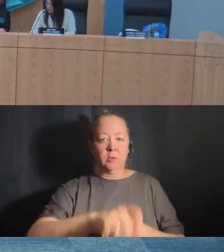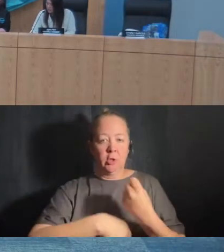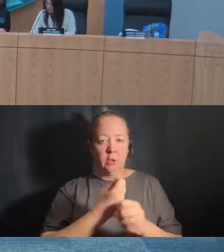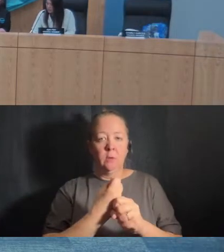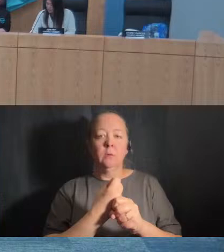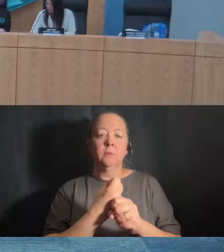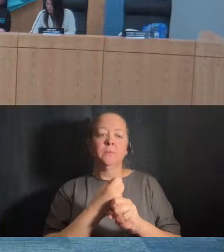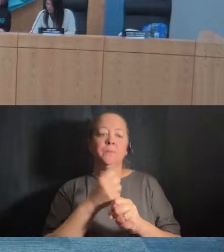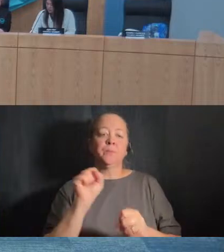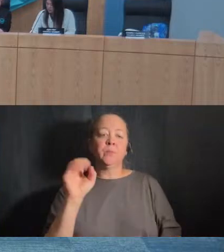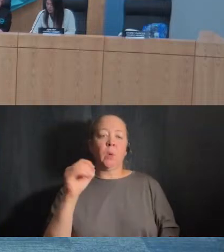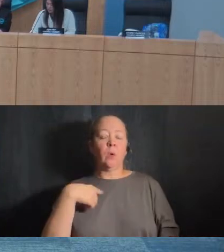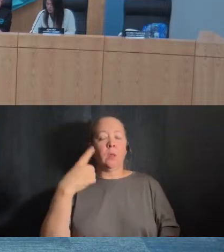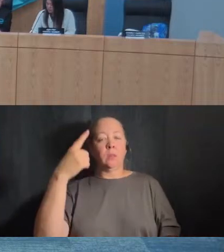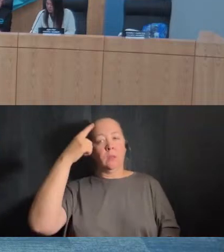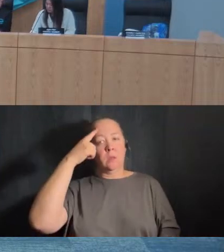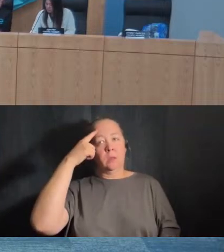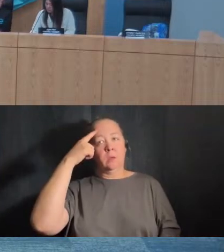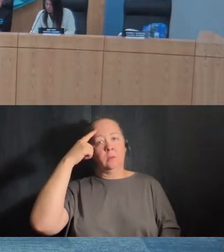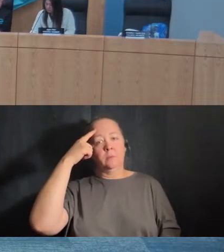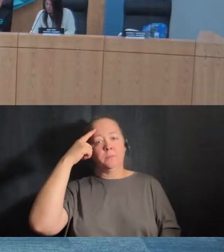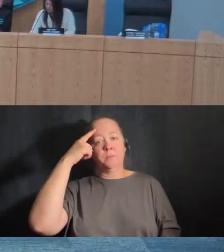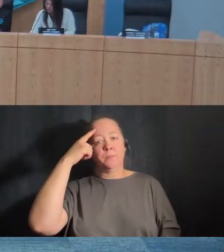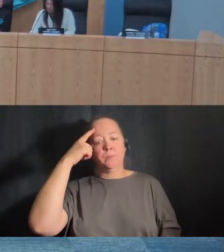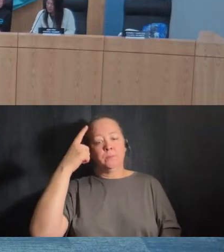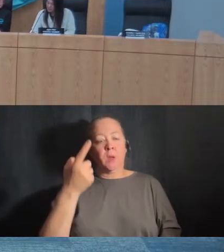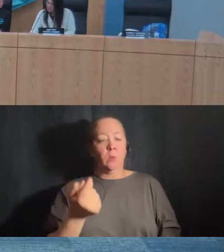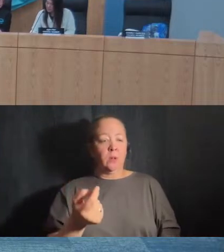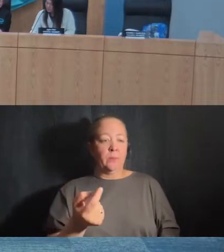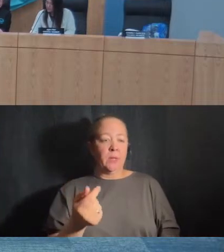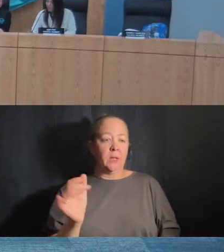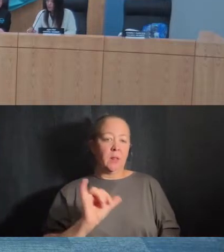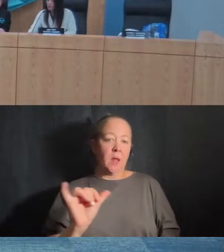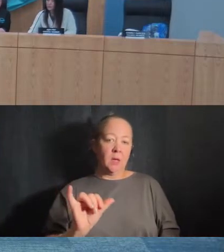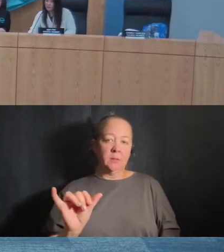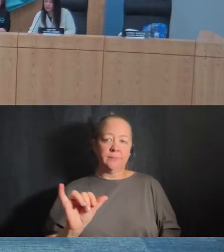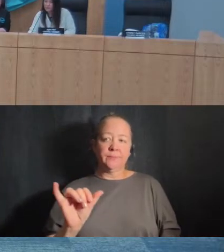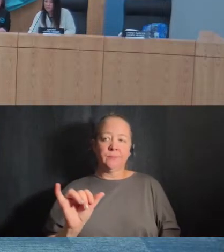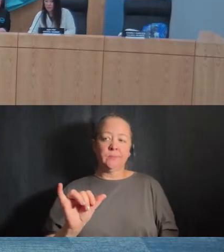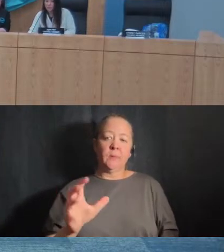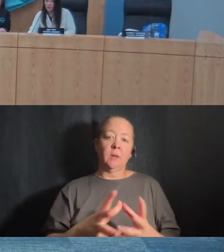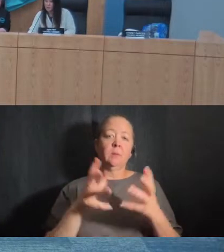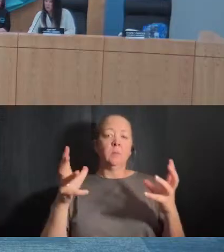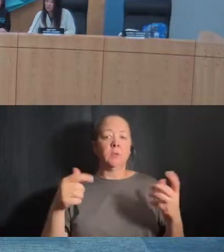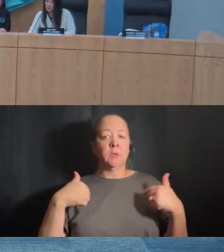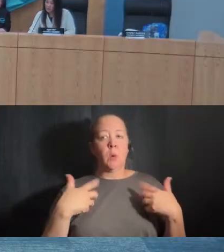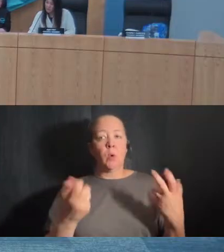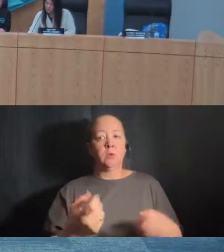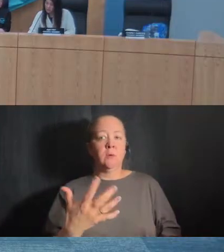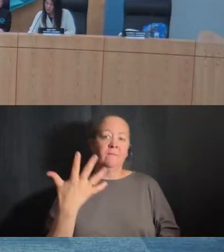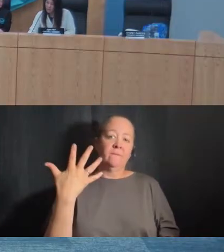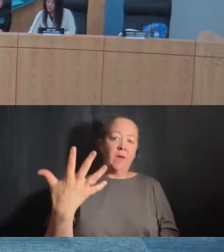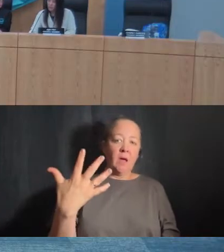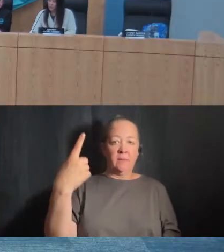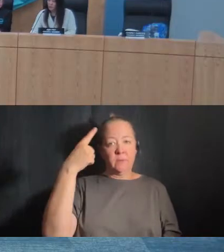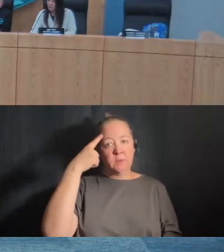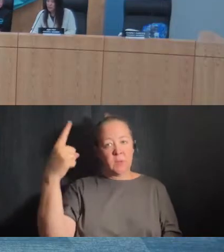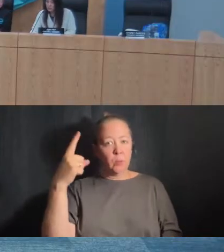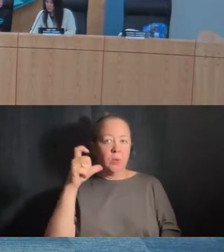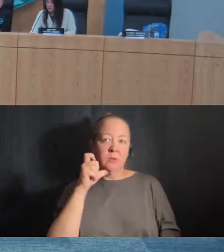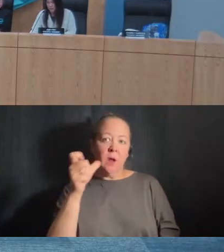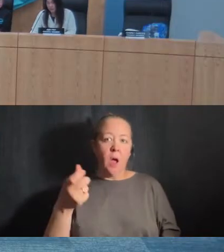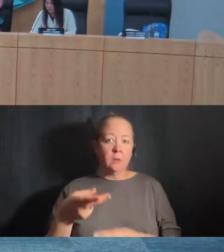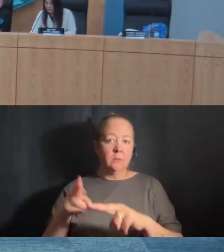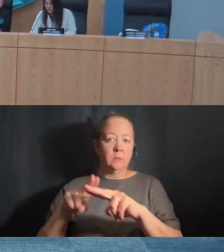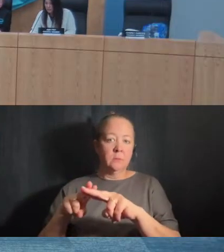would be a little, like, as much as I'd love to be like, yeah, we're doing the 5 cents and we're not going to be moving up after that, we're looking